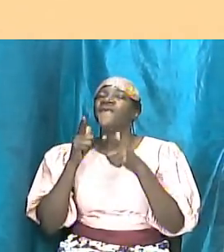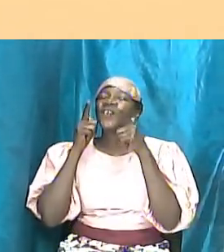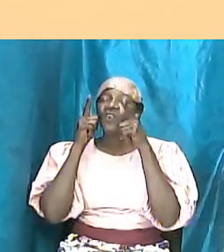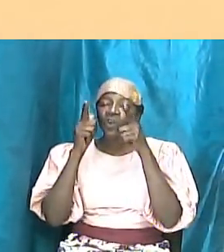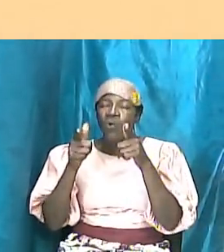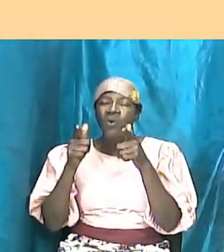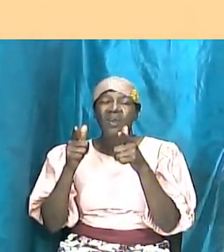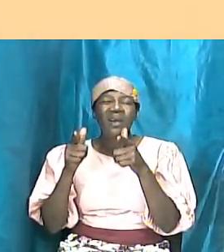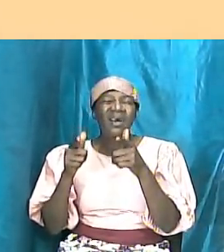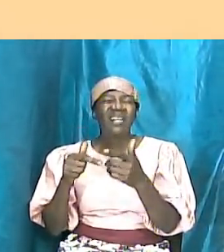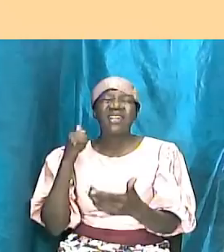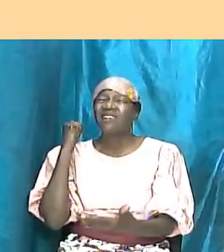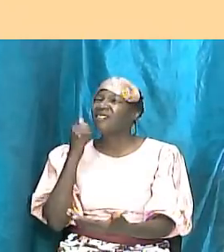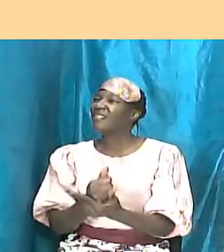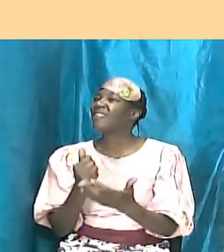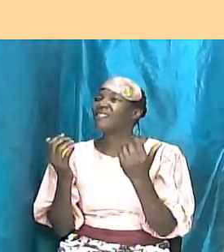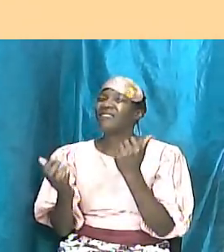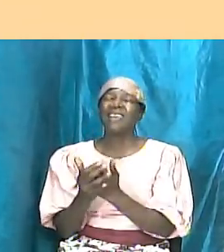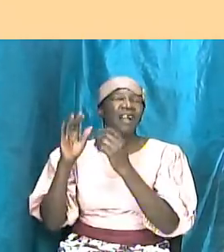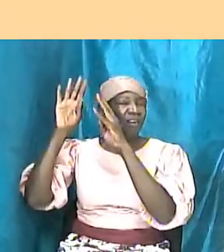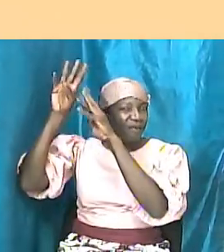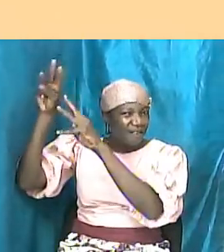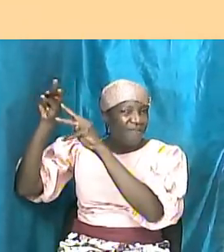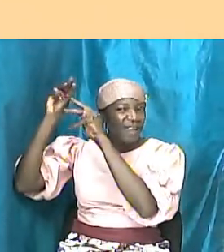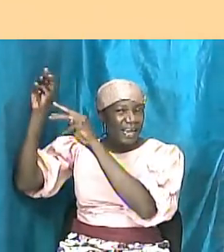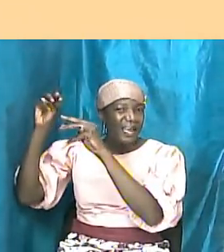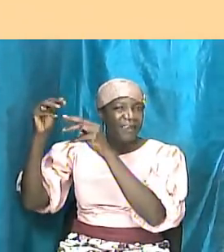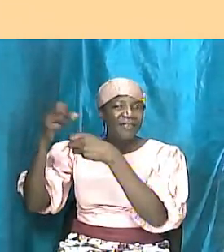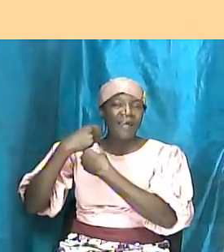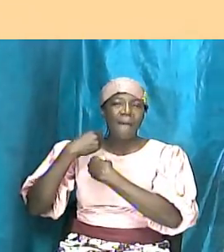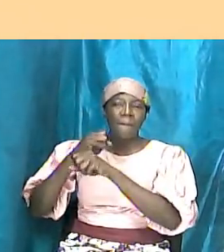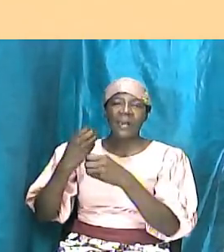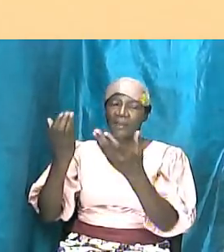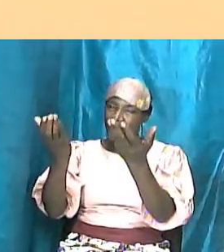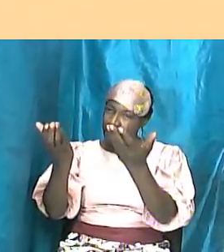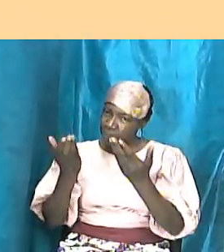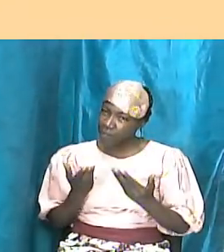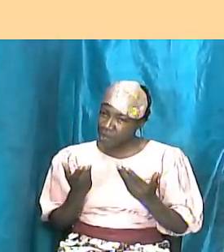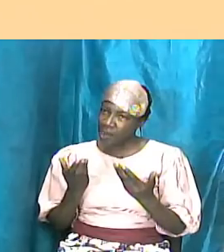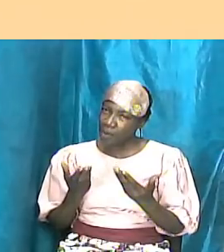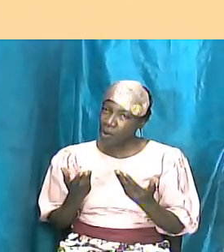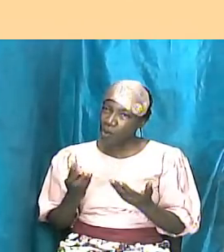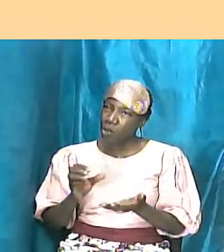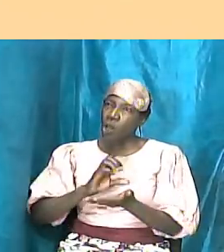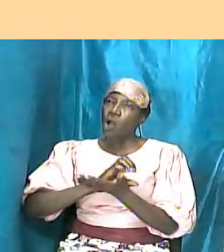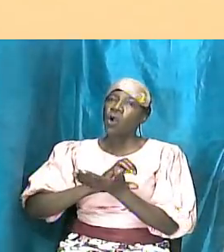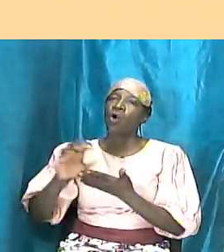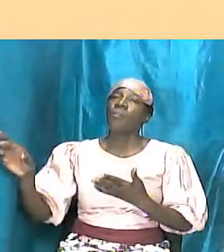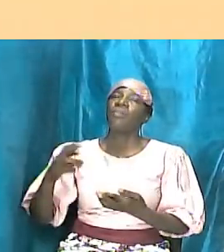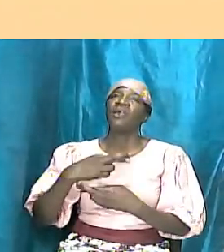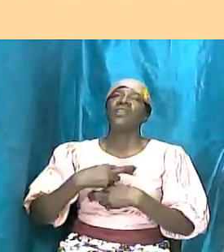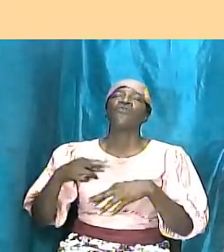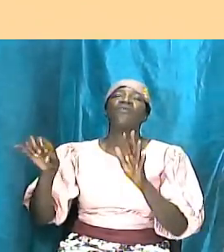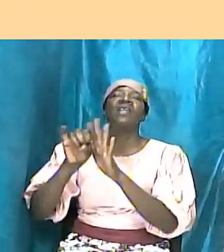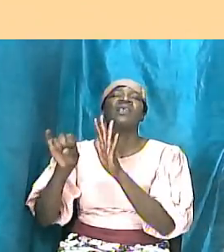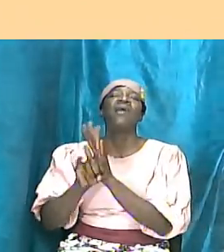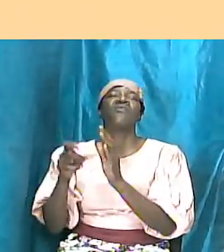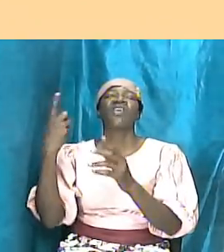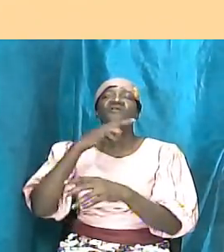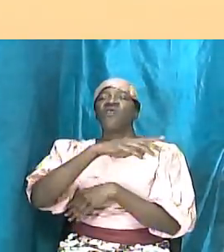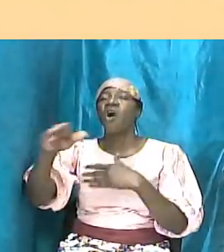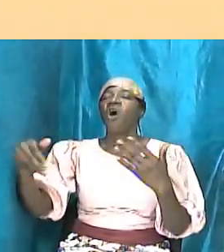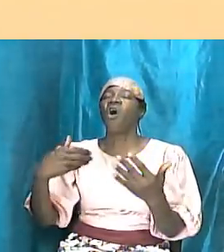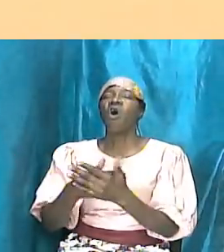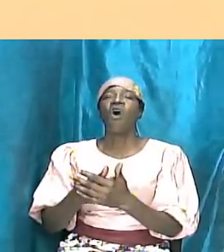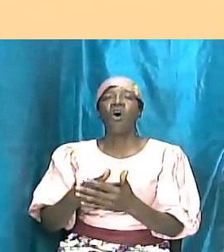ultimate sacrifice that was to be made to bring about complete redemption for all humanity,